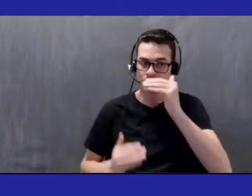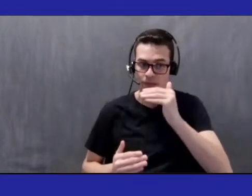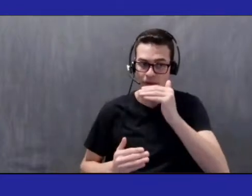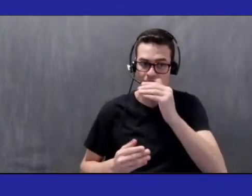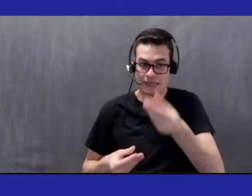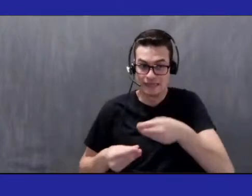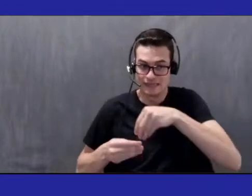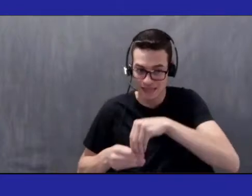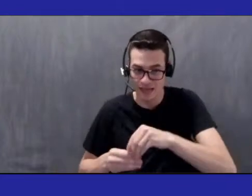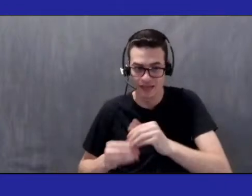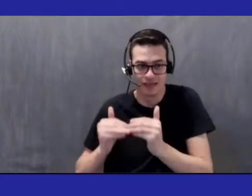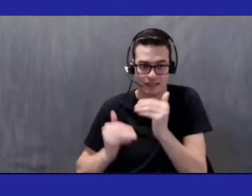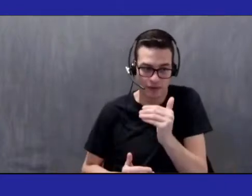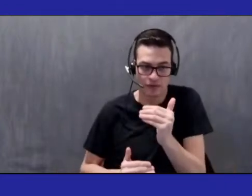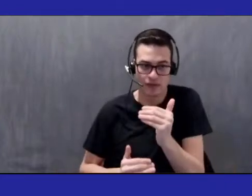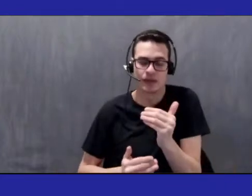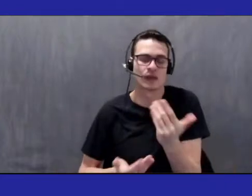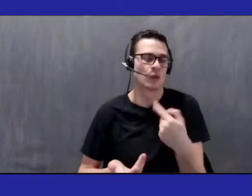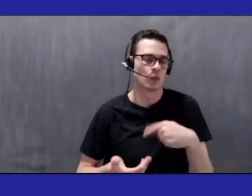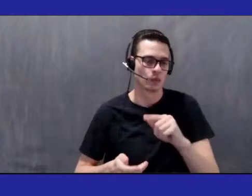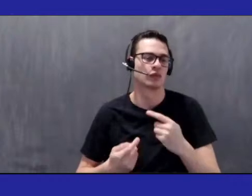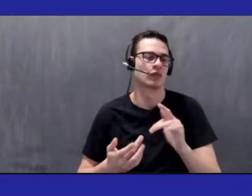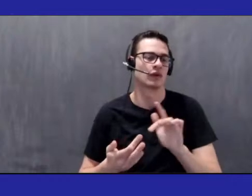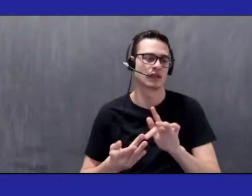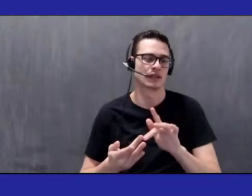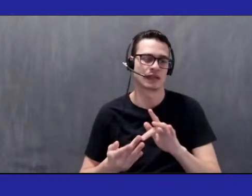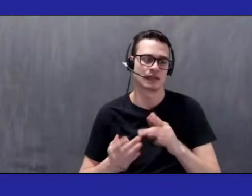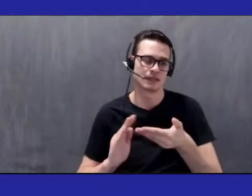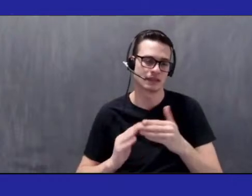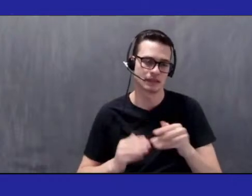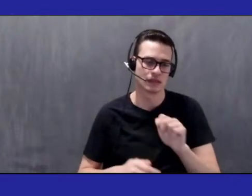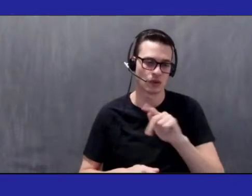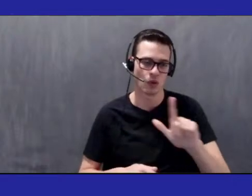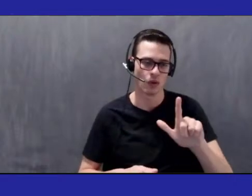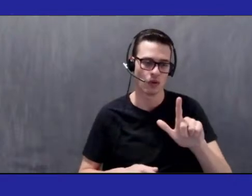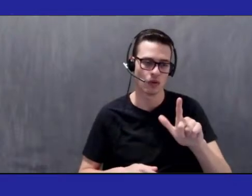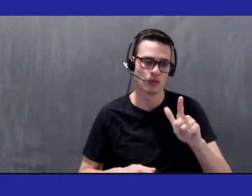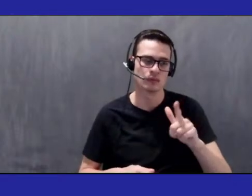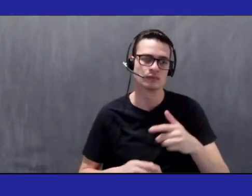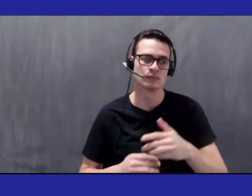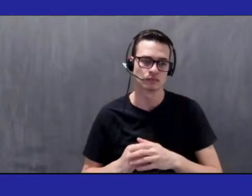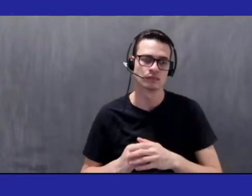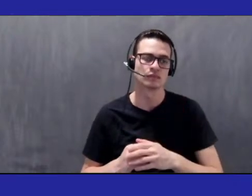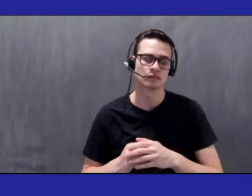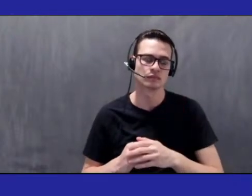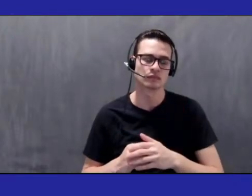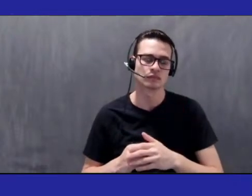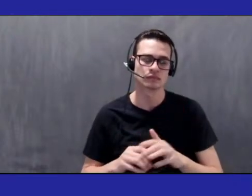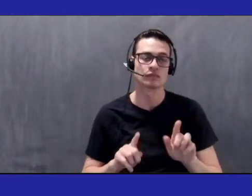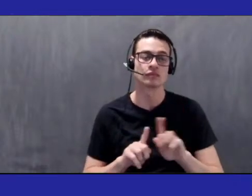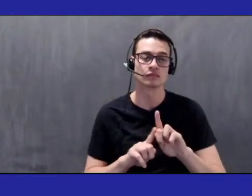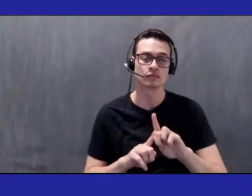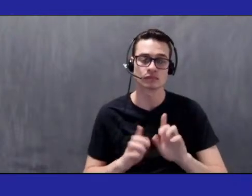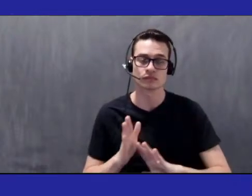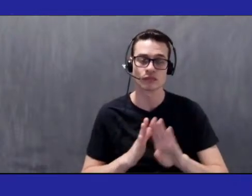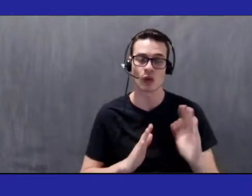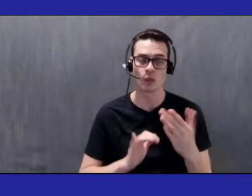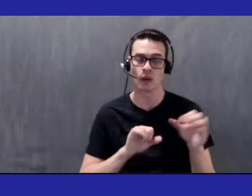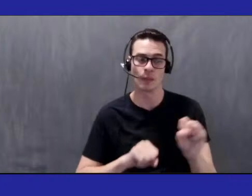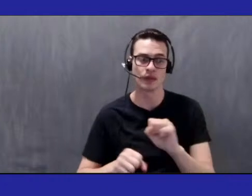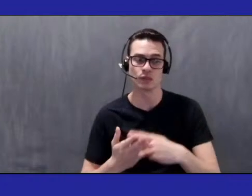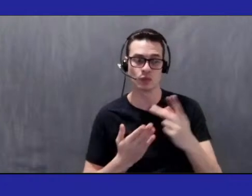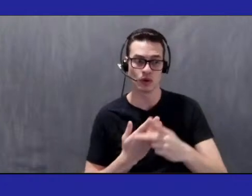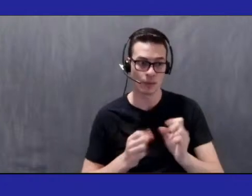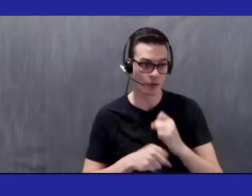with City Hall on that. We've been in close contact with them, as well as increasing our capacity program, so making sure those small